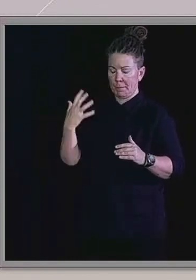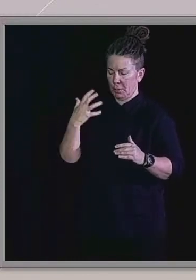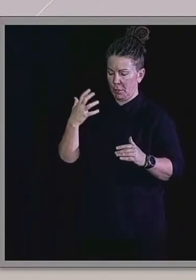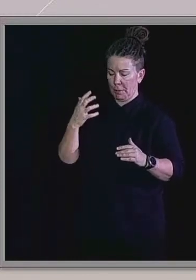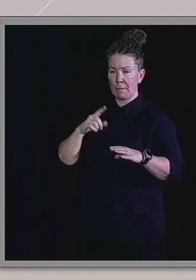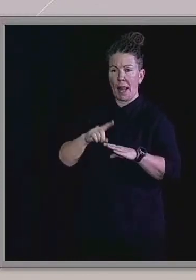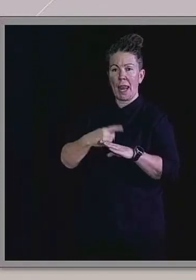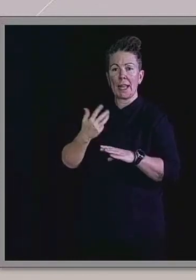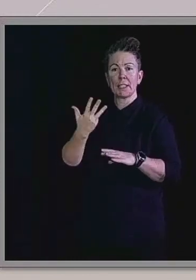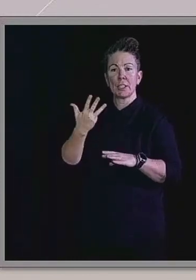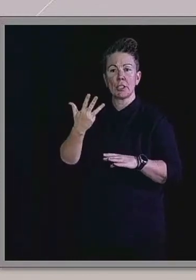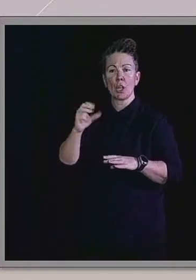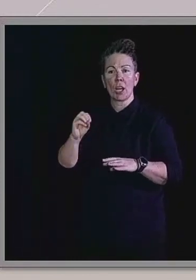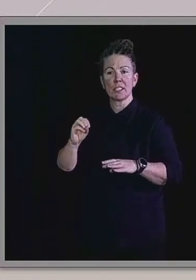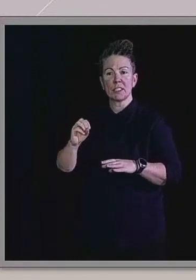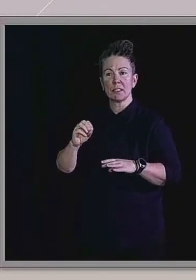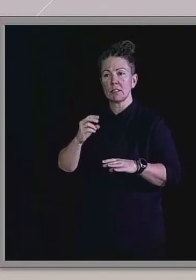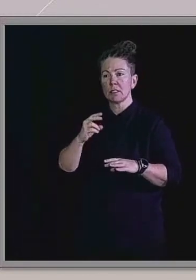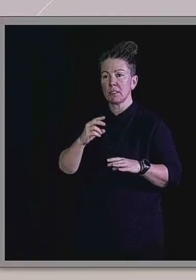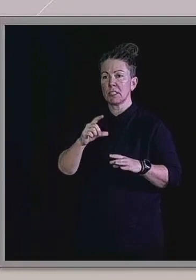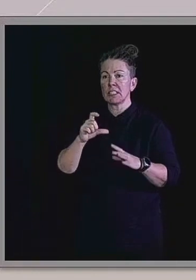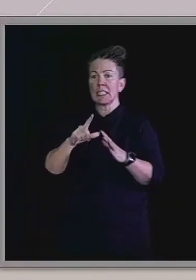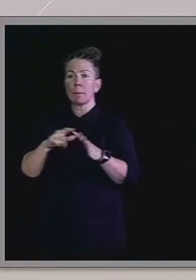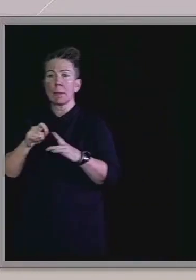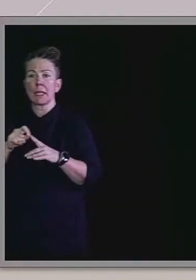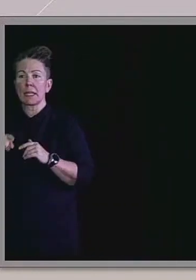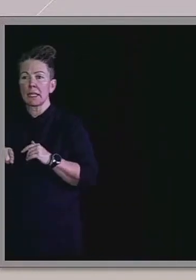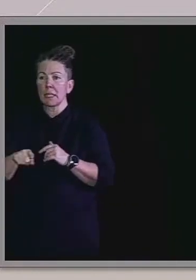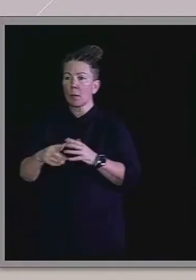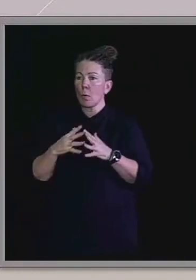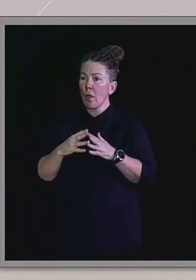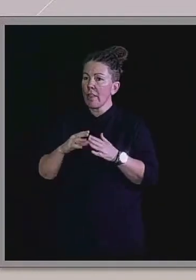late 90s, early 2000s, called the CDP, Work for the Dollar.